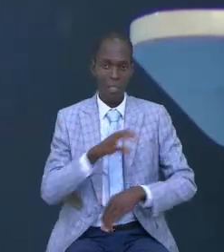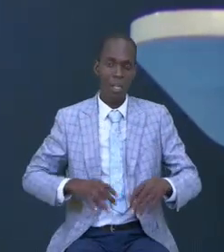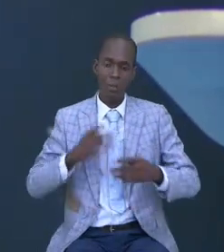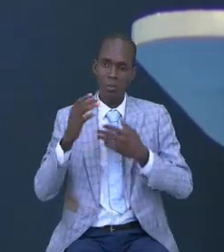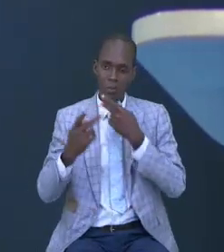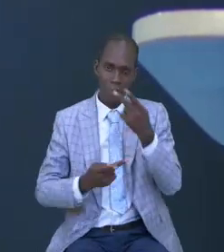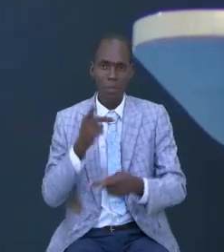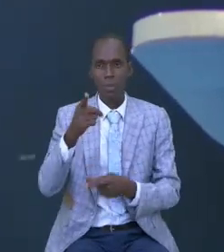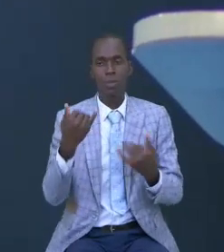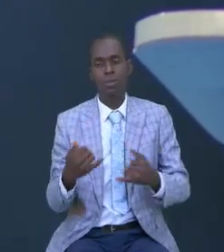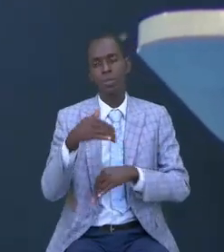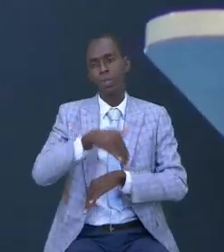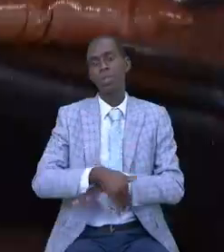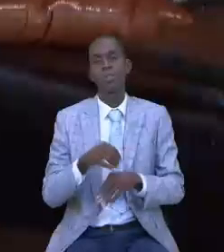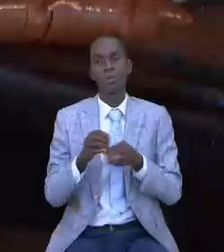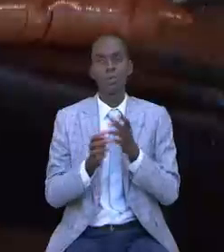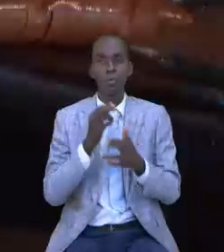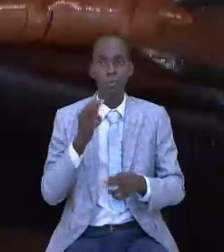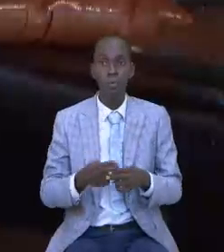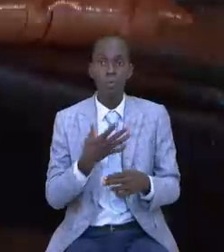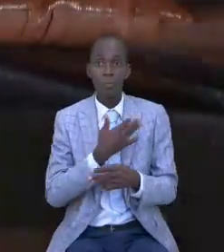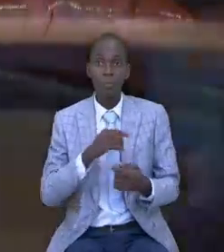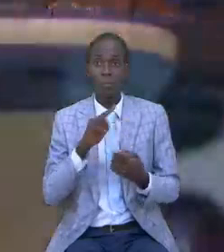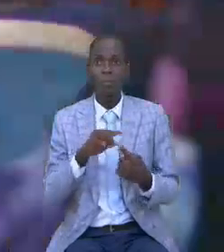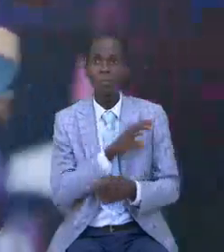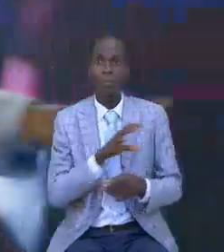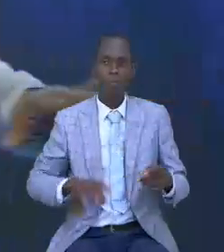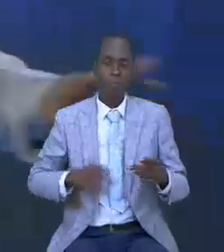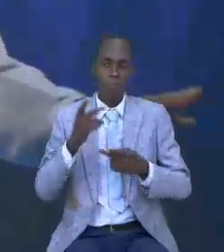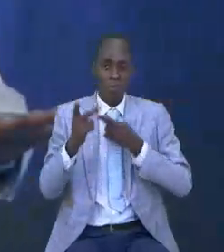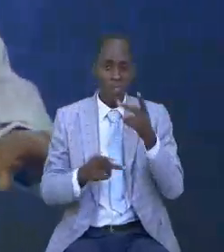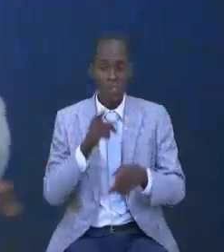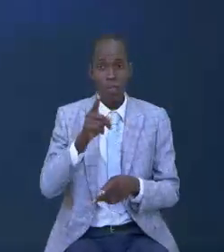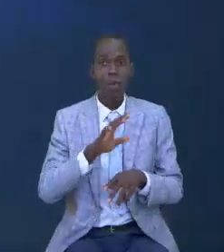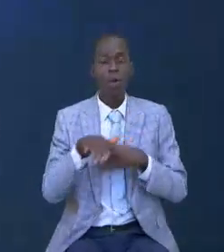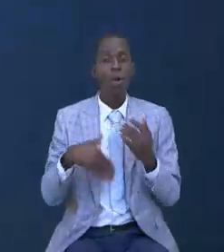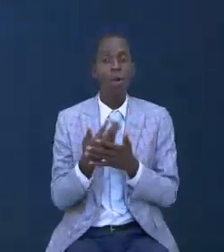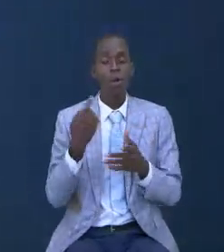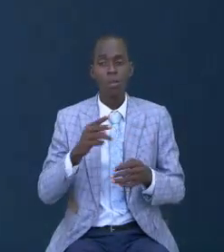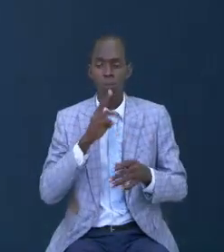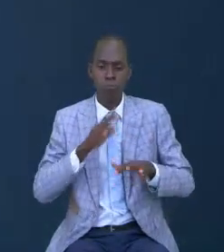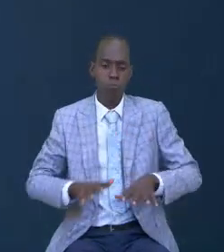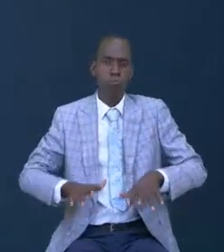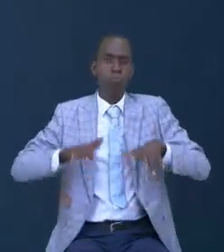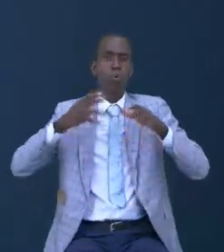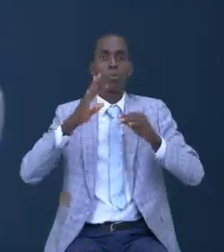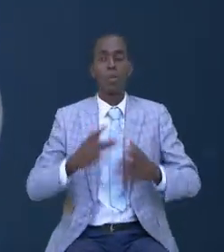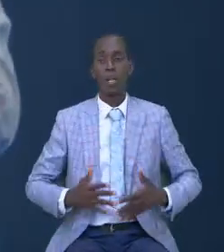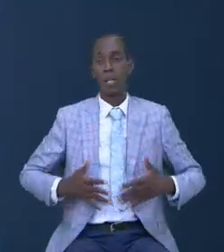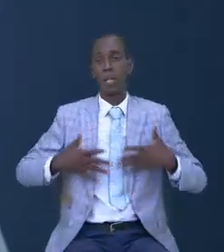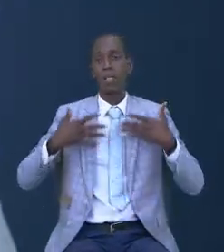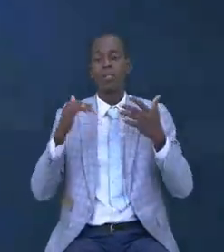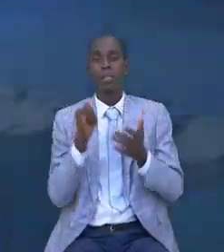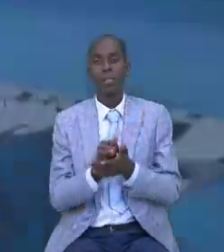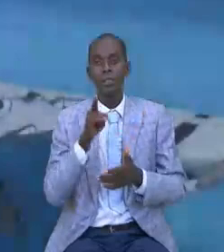Christ visits you tonight. And when Christ visits you, all the flood of your life, that you are